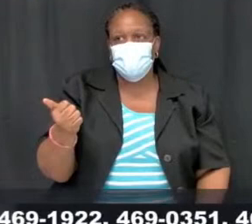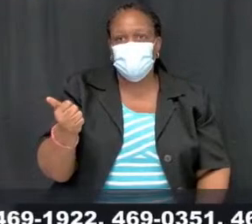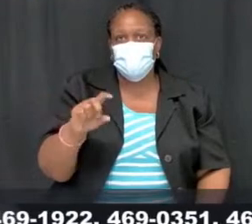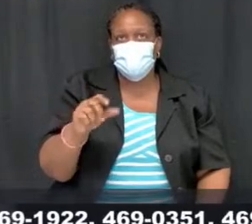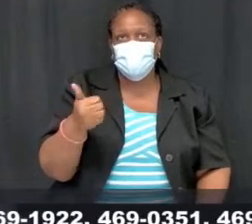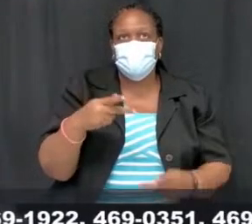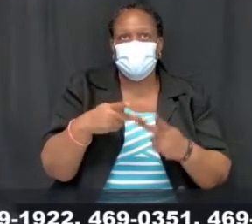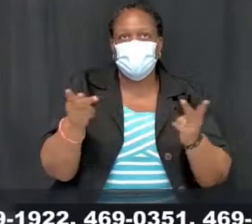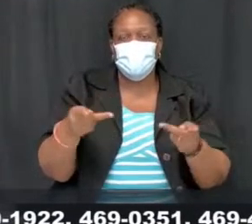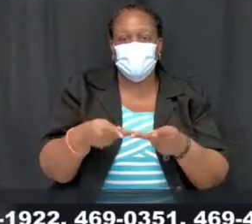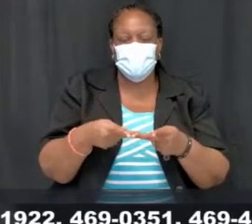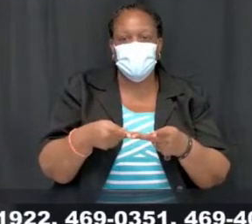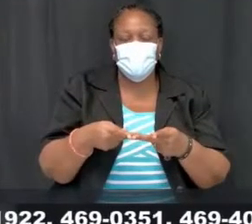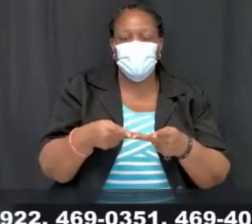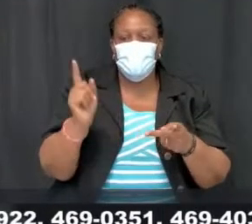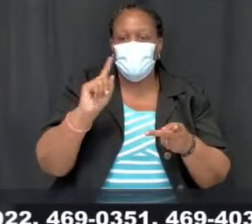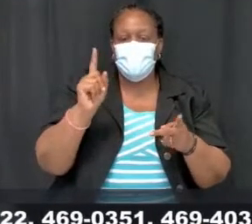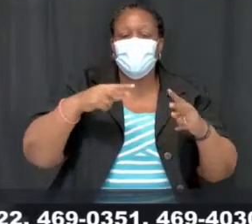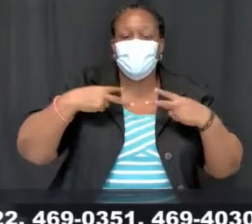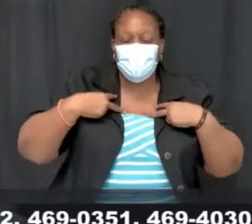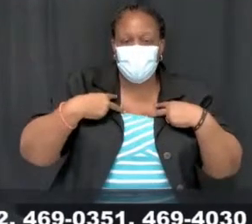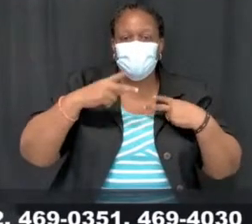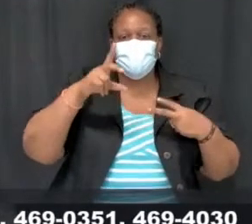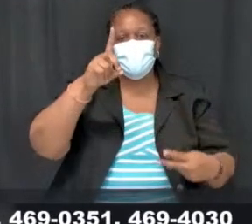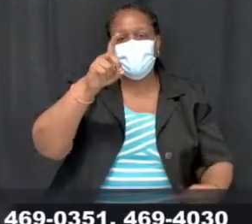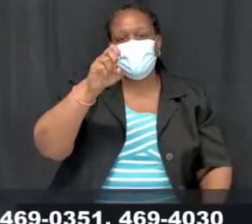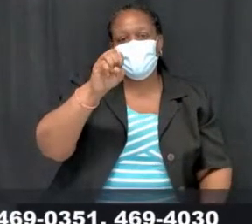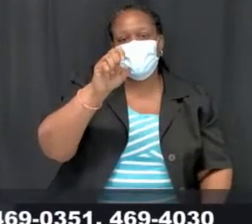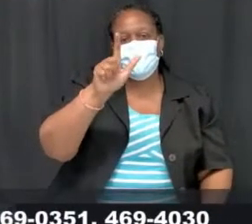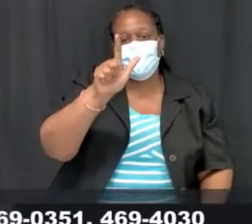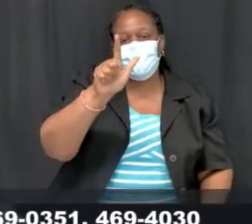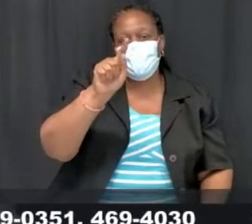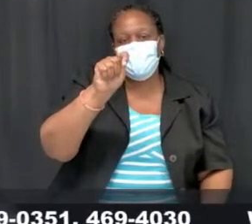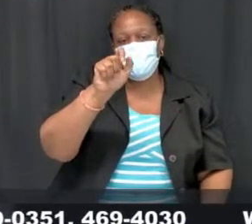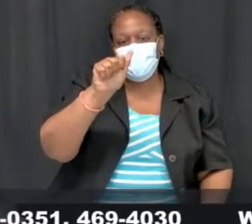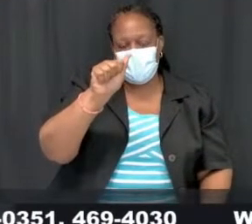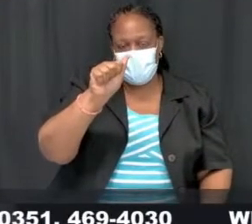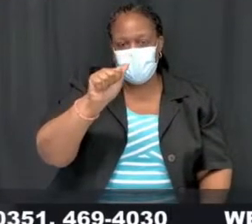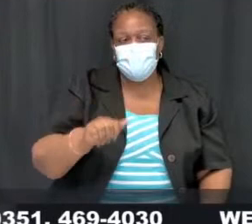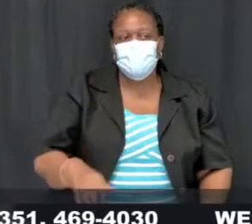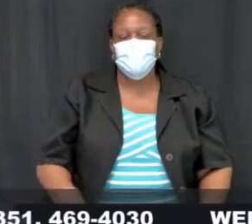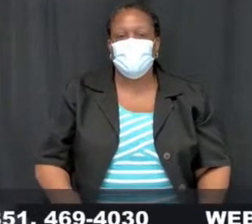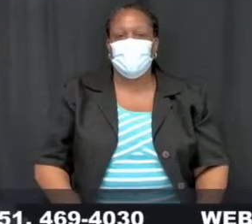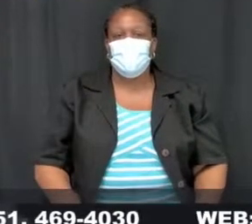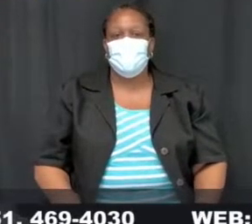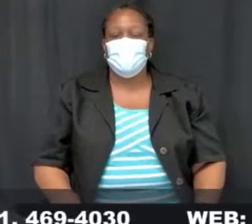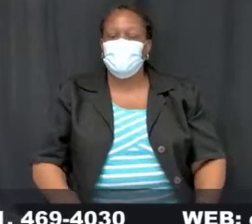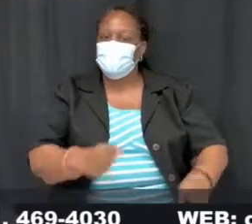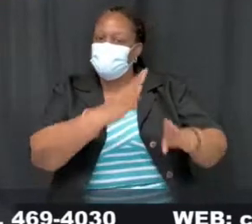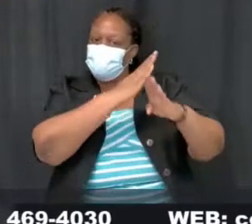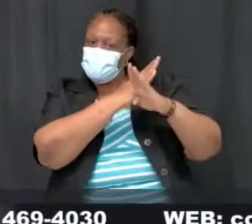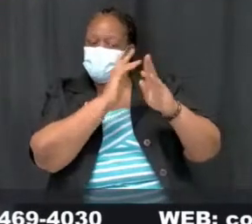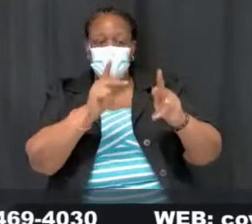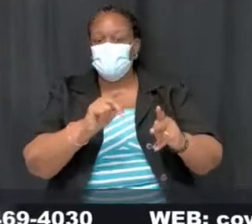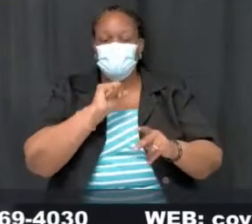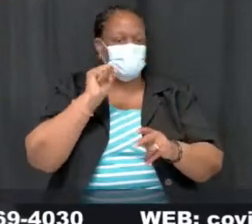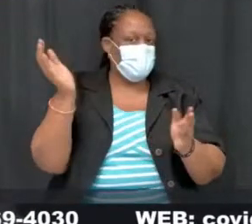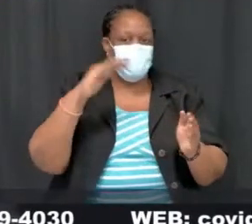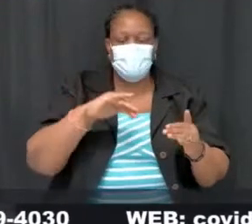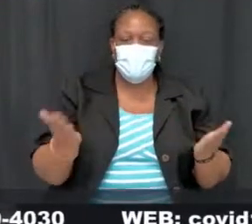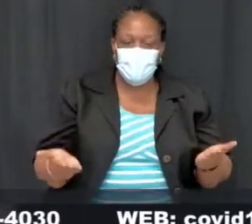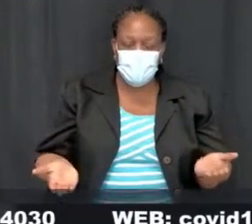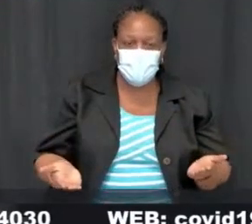initially had a travel advisory on every country that had the Delta variant. As our